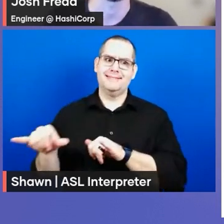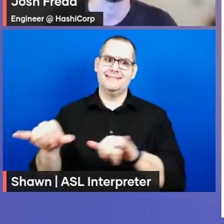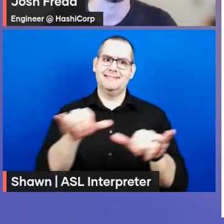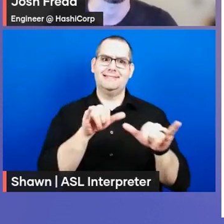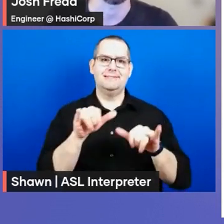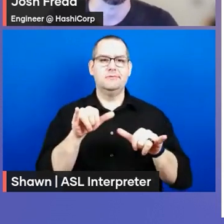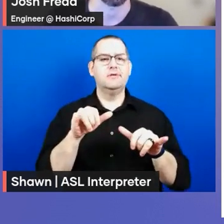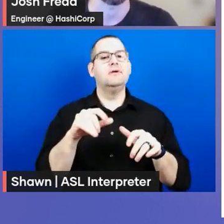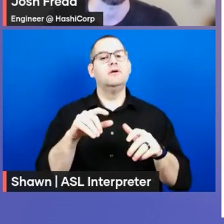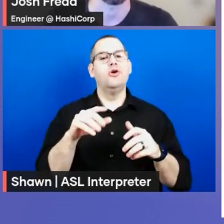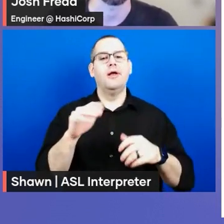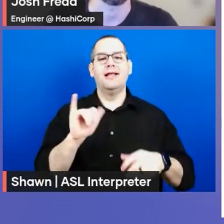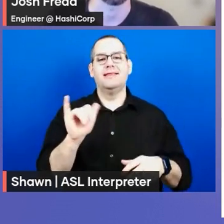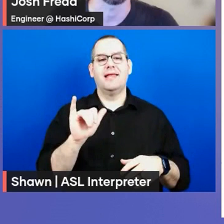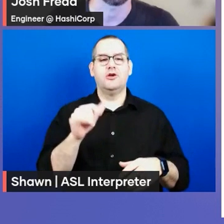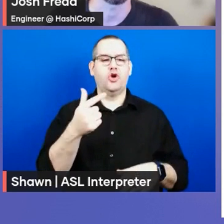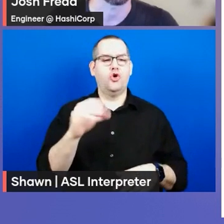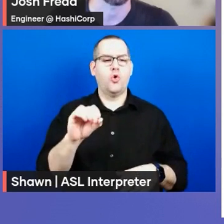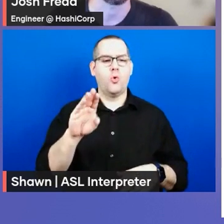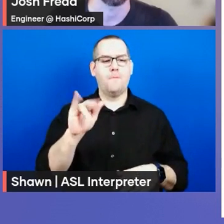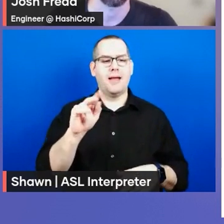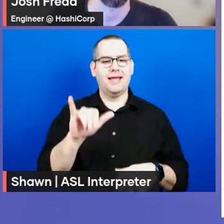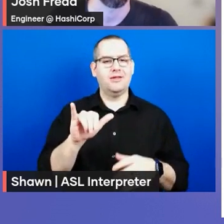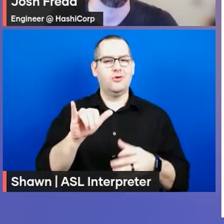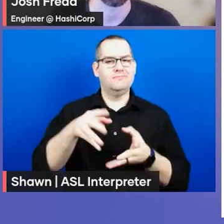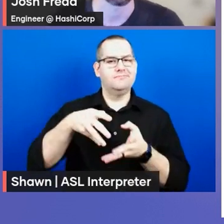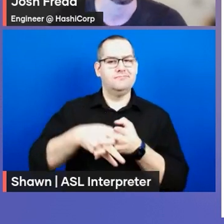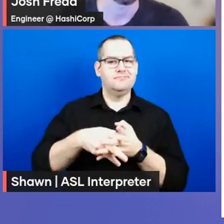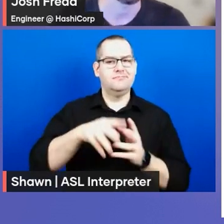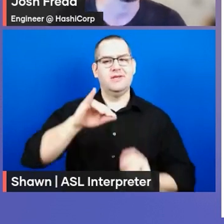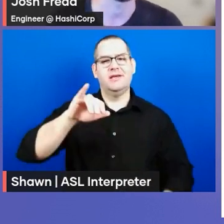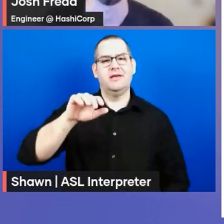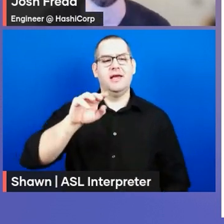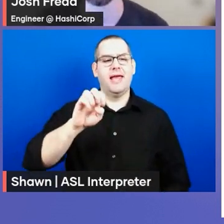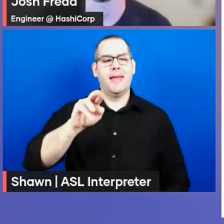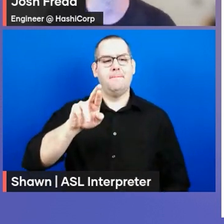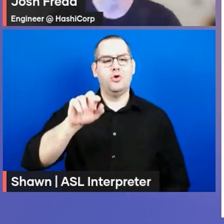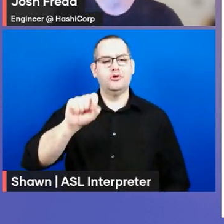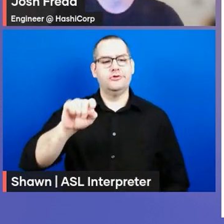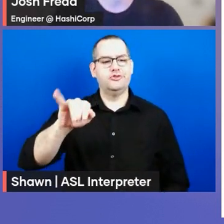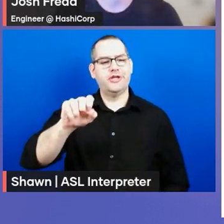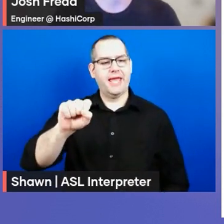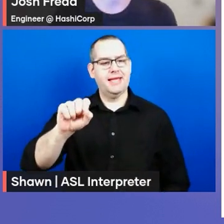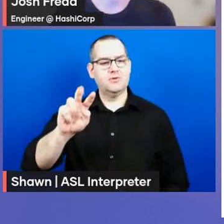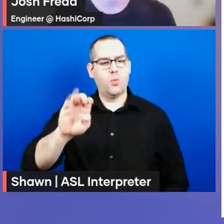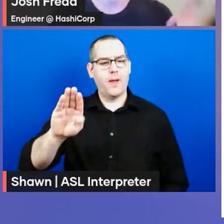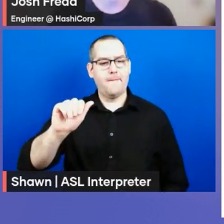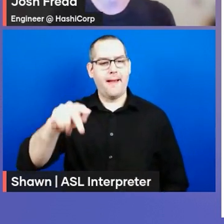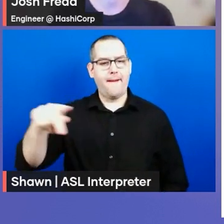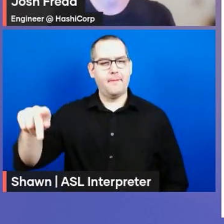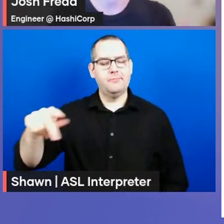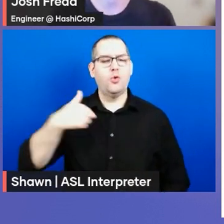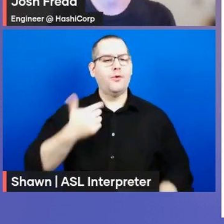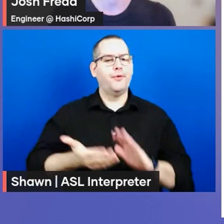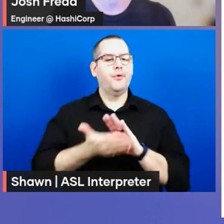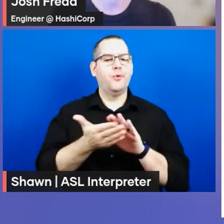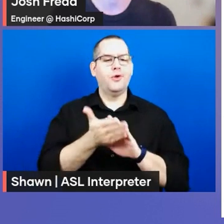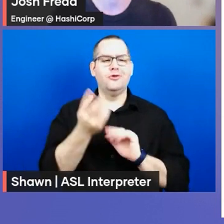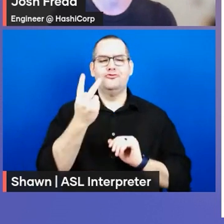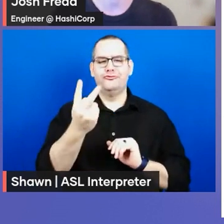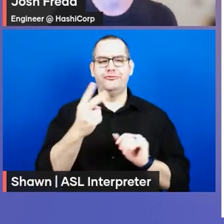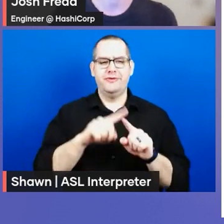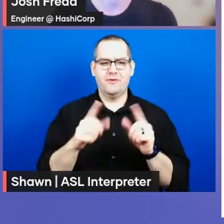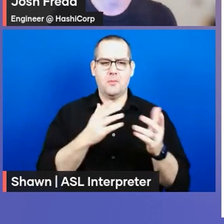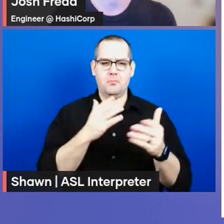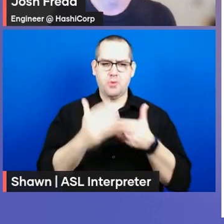a single Go binary with embedded Ember.js web app. And we have it running as two different processes, which are